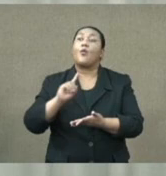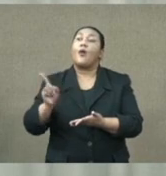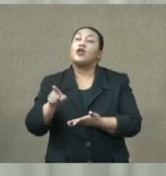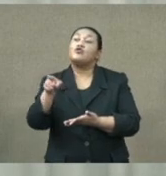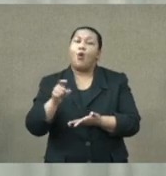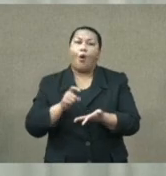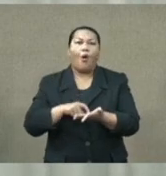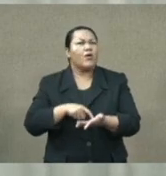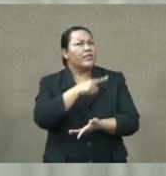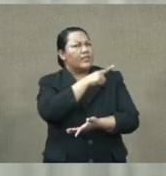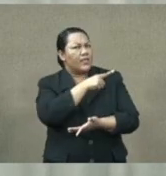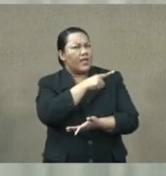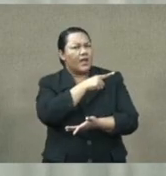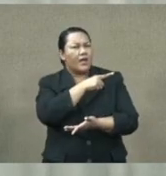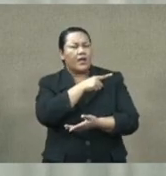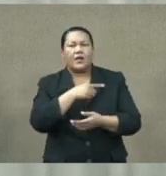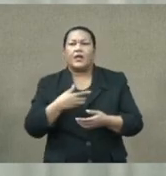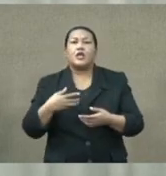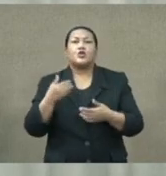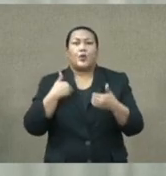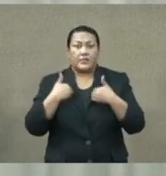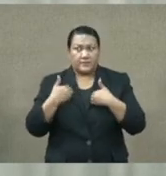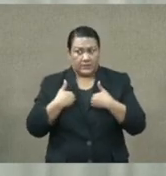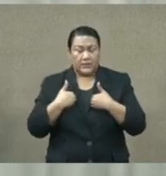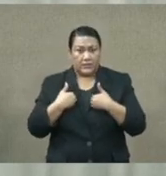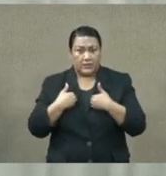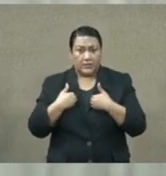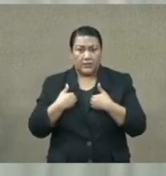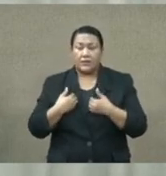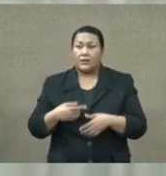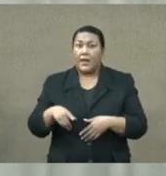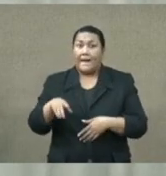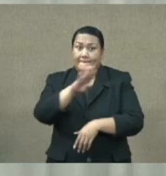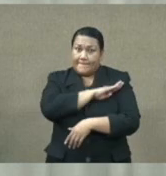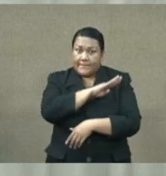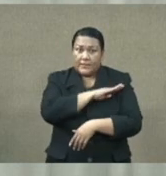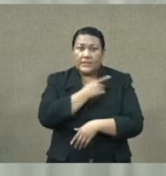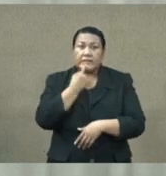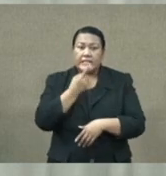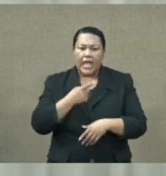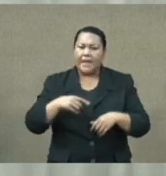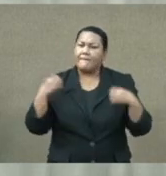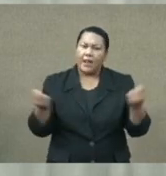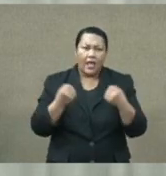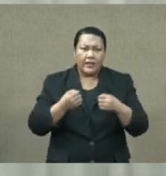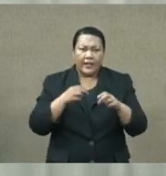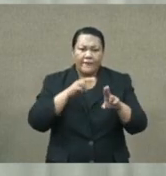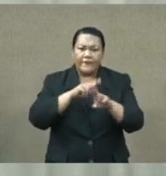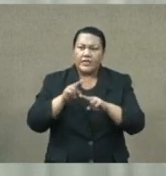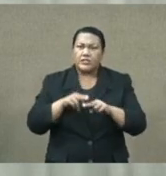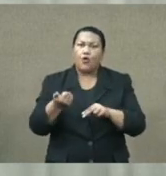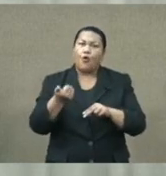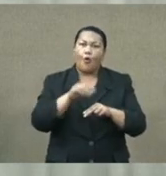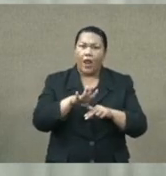a dark age? Mr. Bainimarama claims multiple Fijians have approached him and